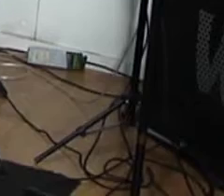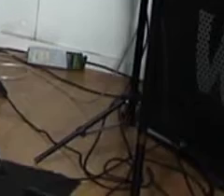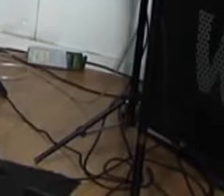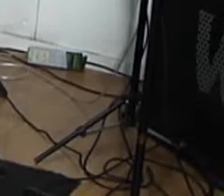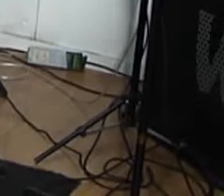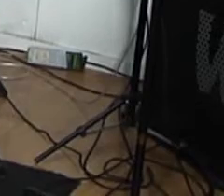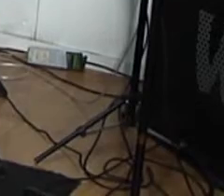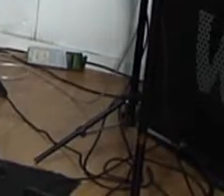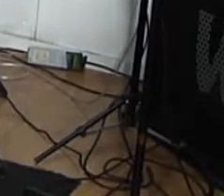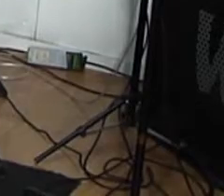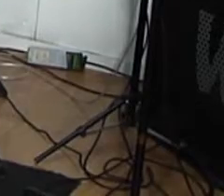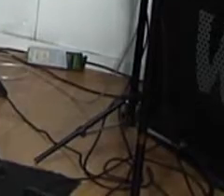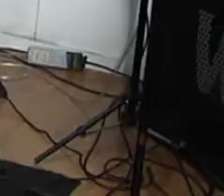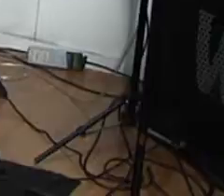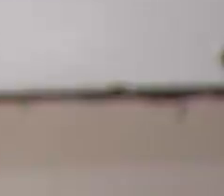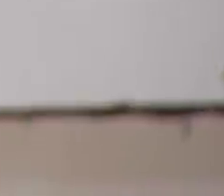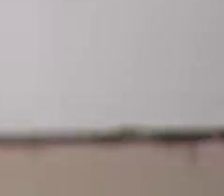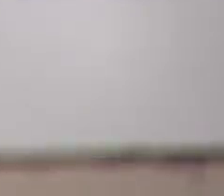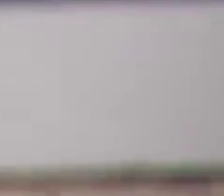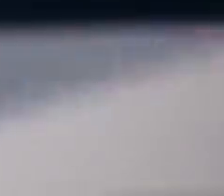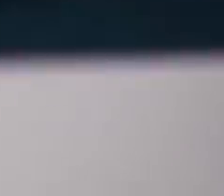cause I can feel your heat.